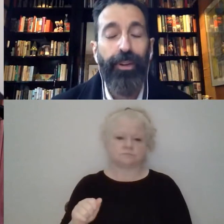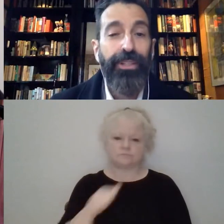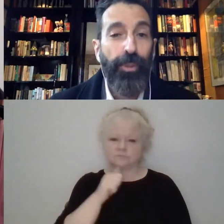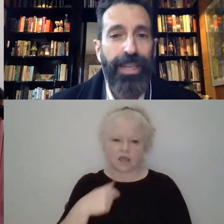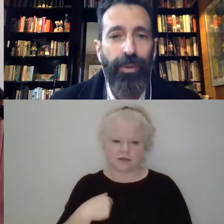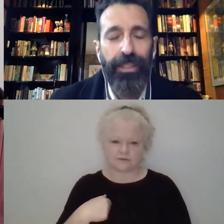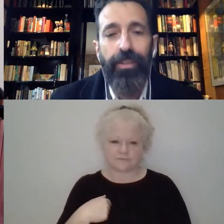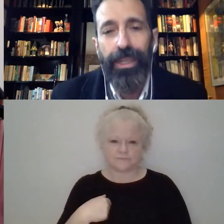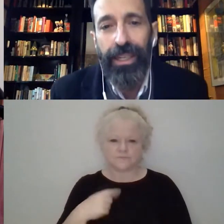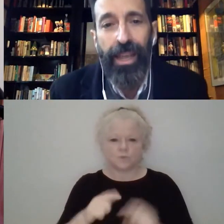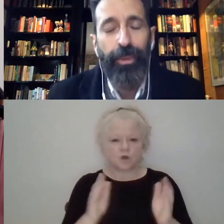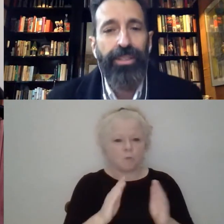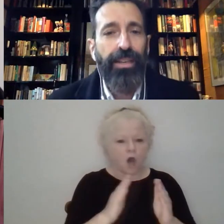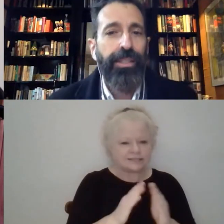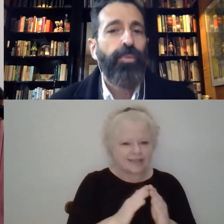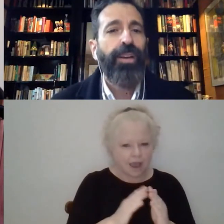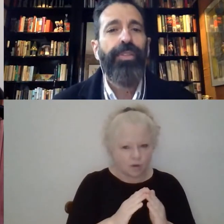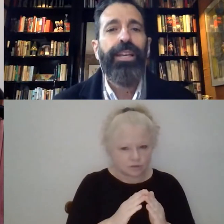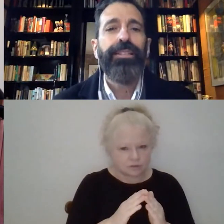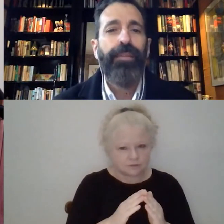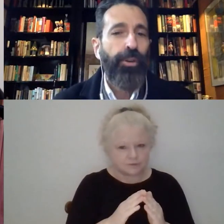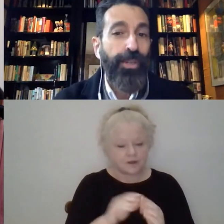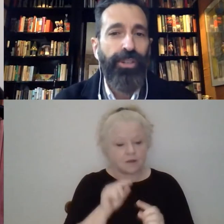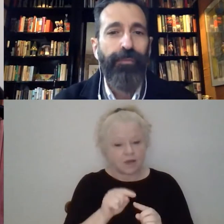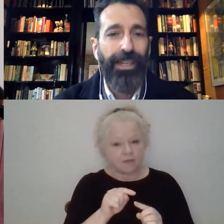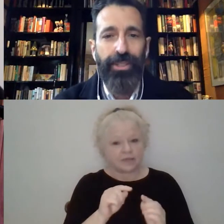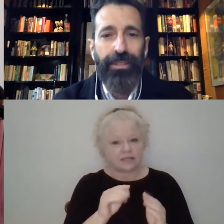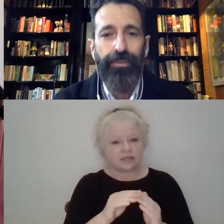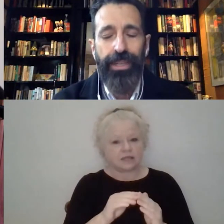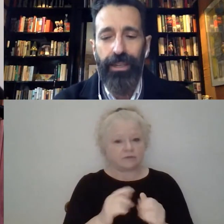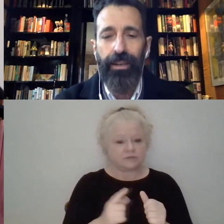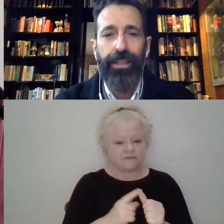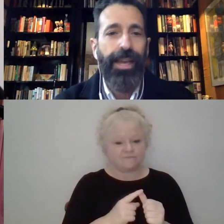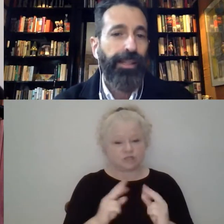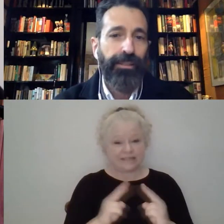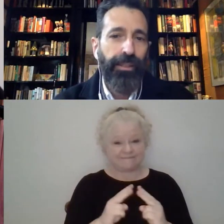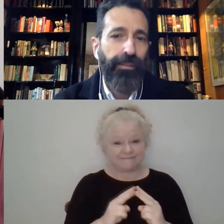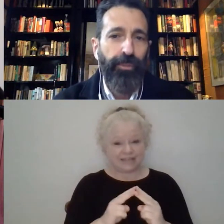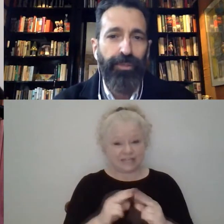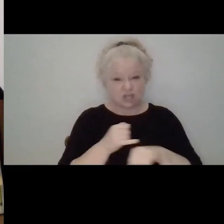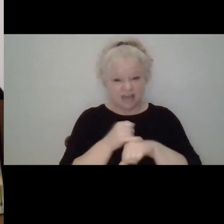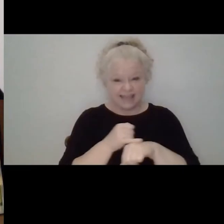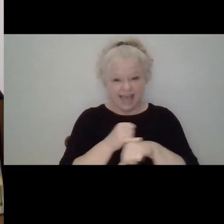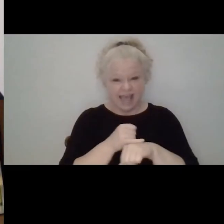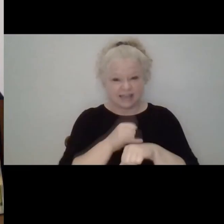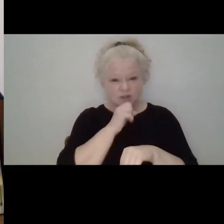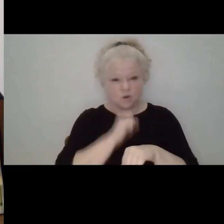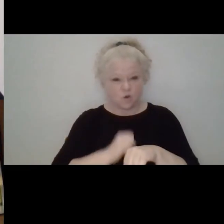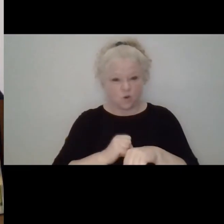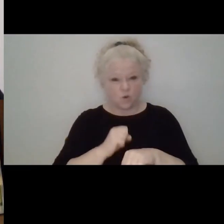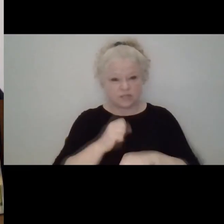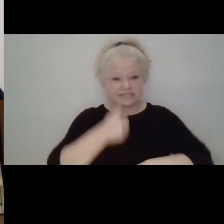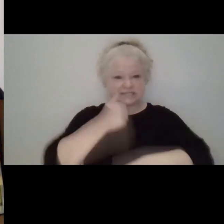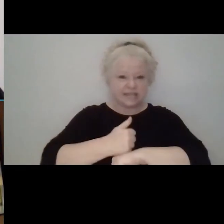a very small town in Cuba, but it's actually one of the seven original villages of the in the island. It was founded in